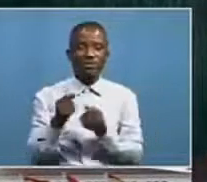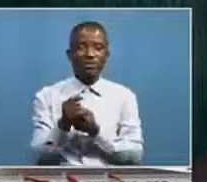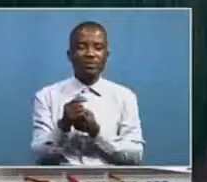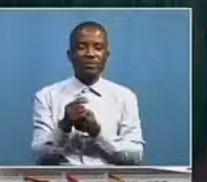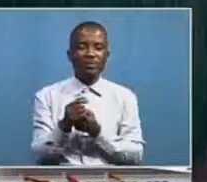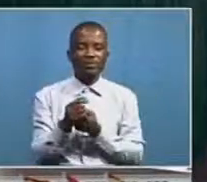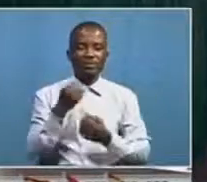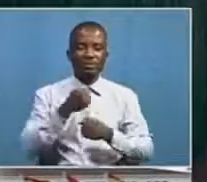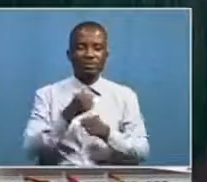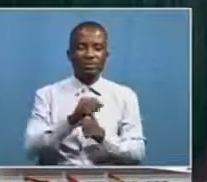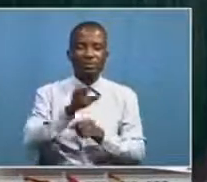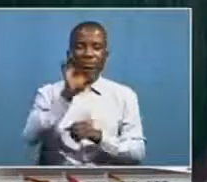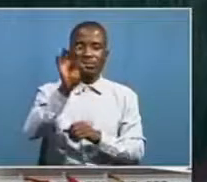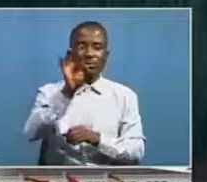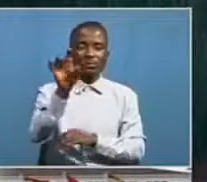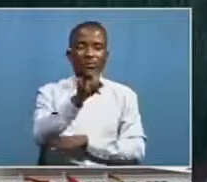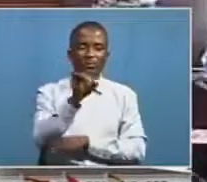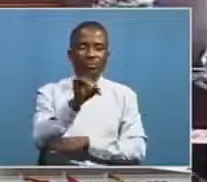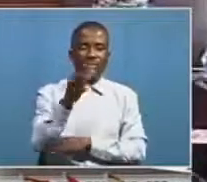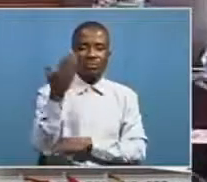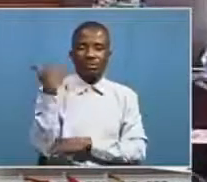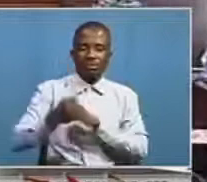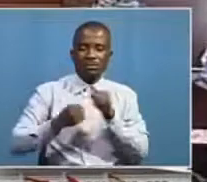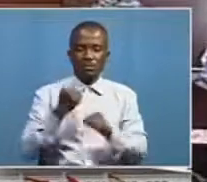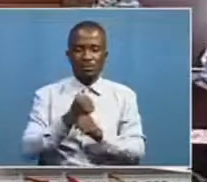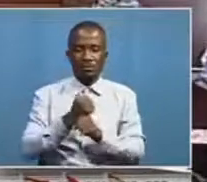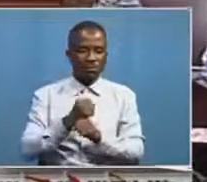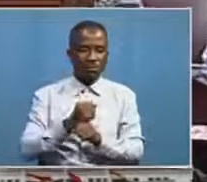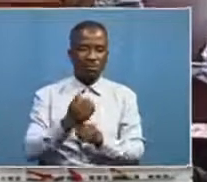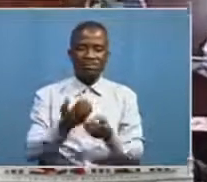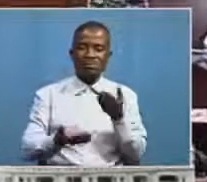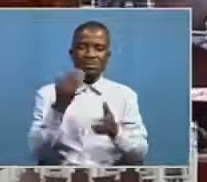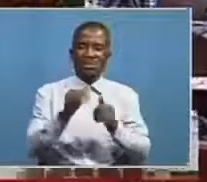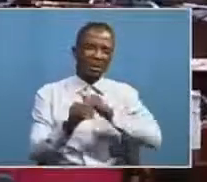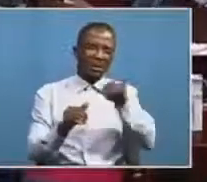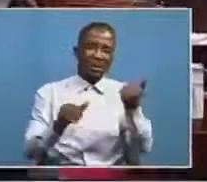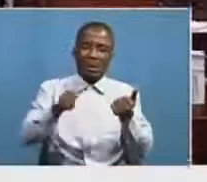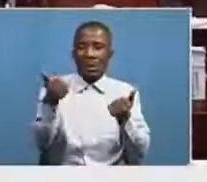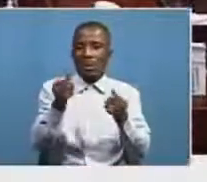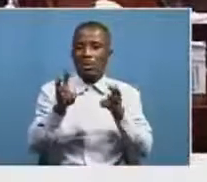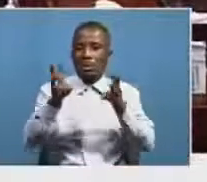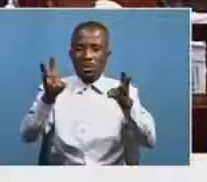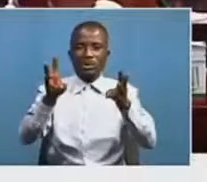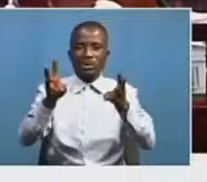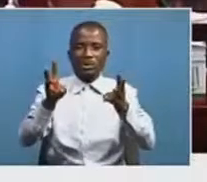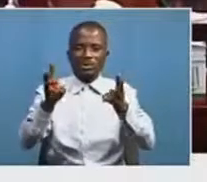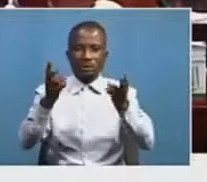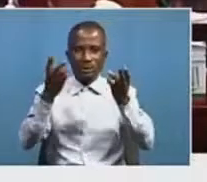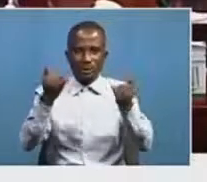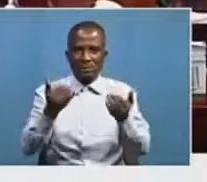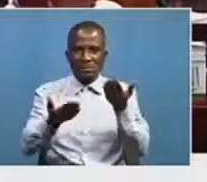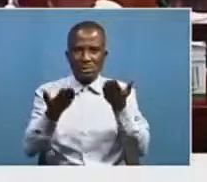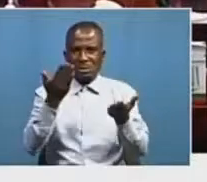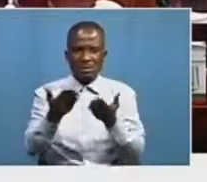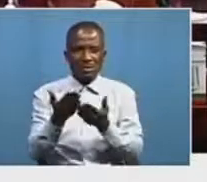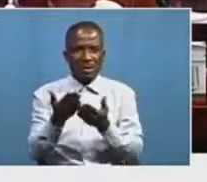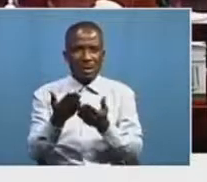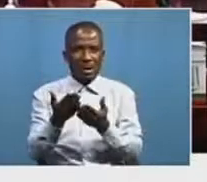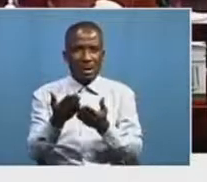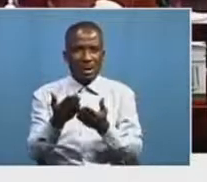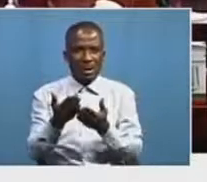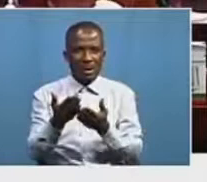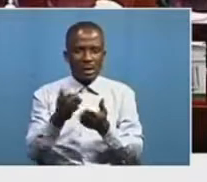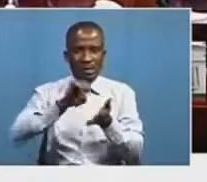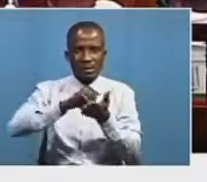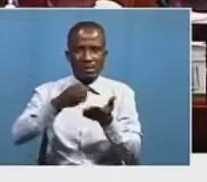on 9 December 2020, unless otherwise rebutted by admissible, cogent, and credible